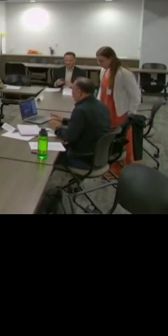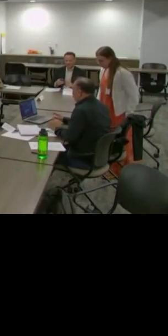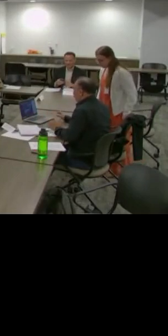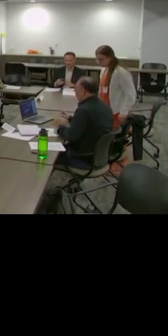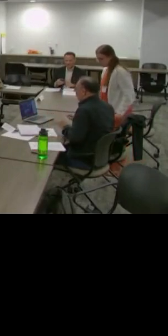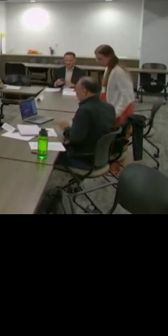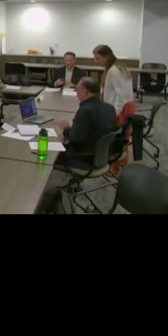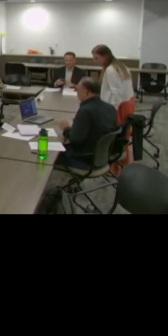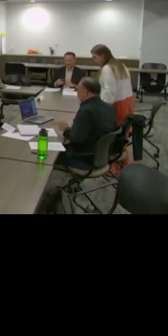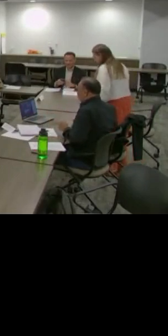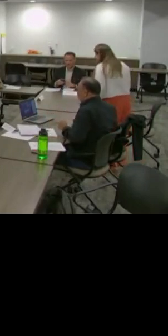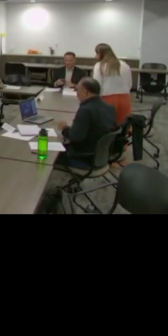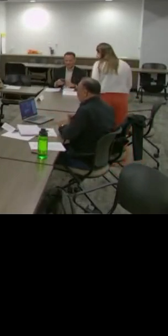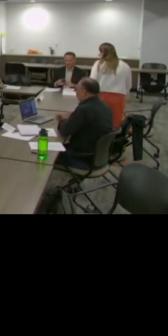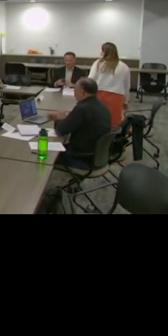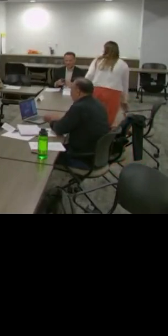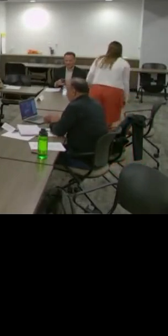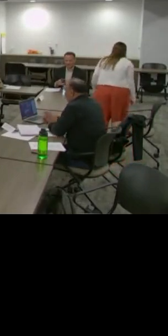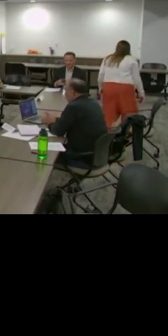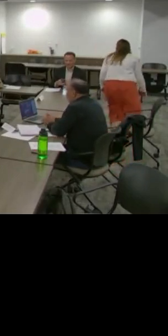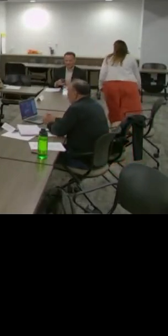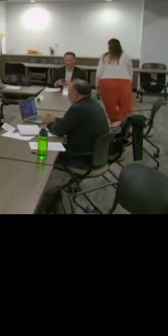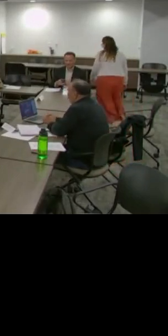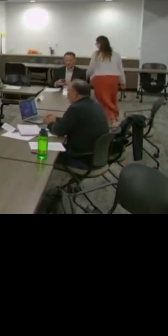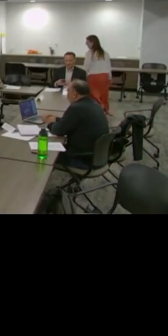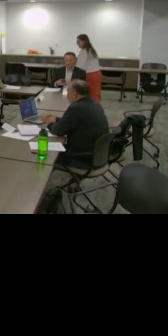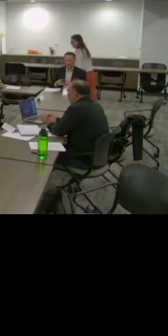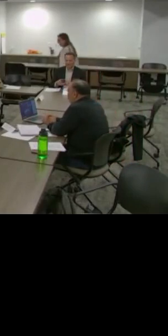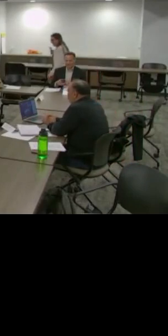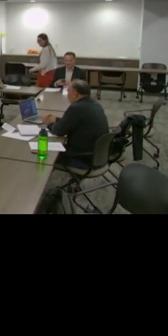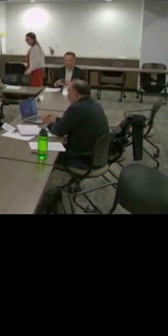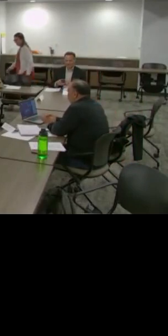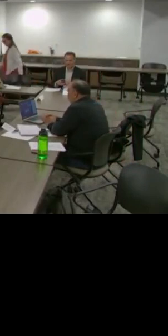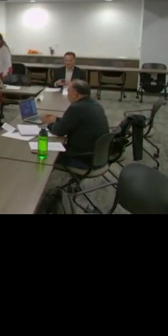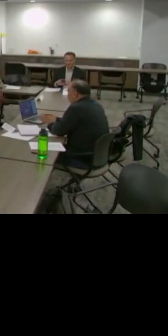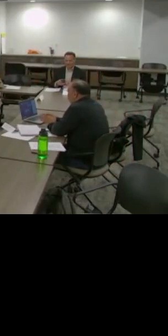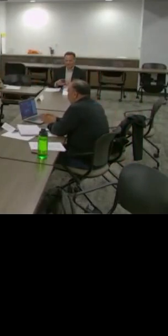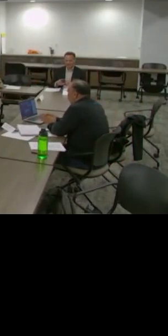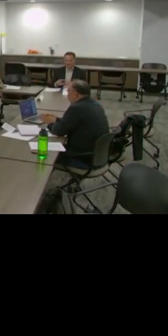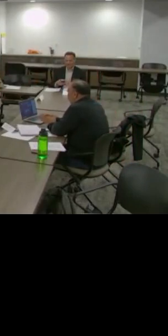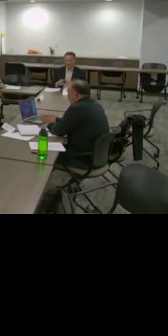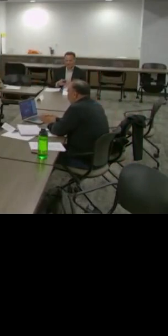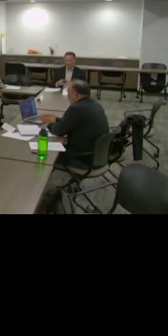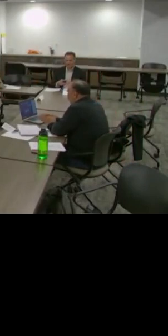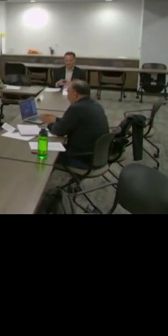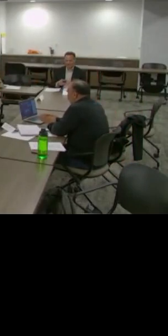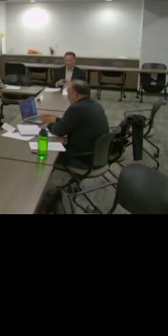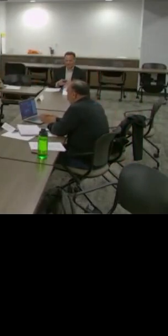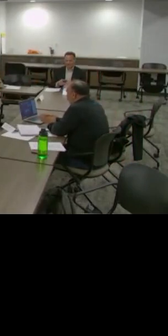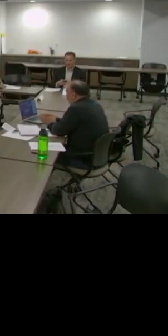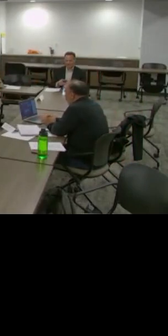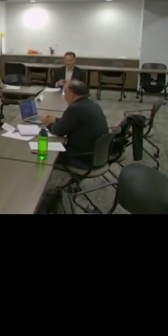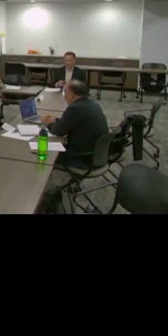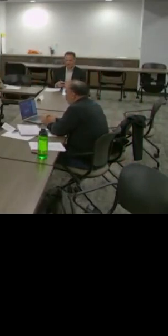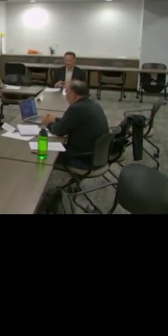You're going to have a CDA background. Okay. So for many people on the call that don't